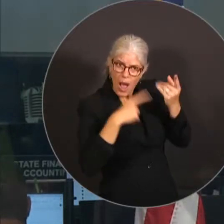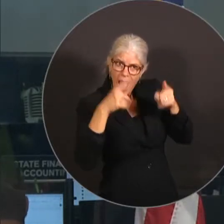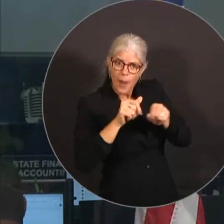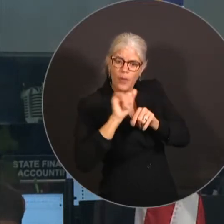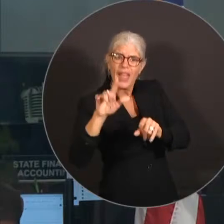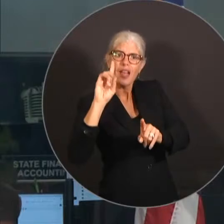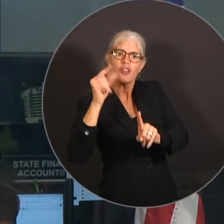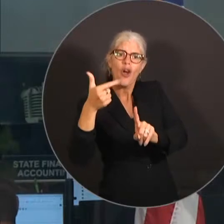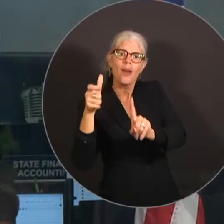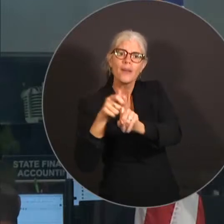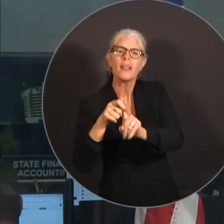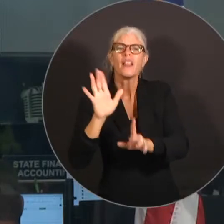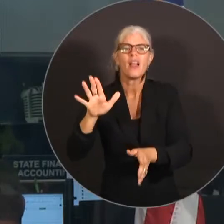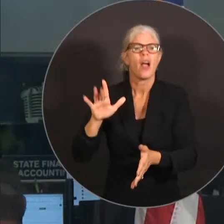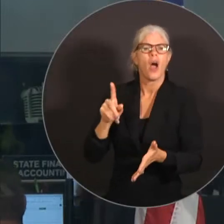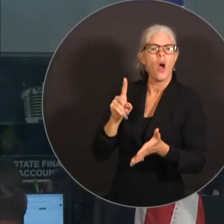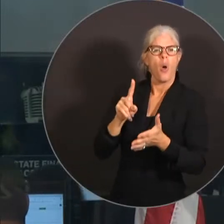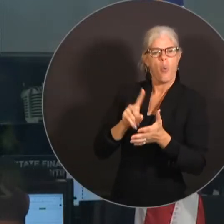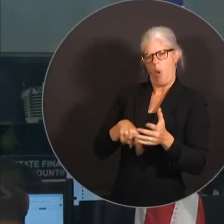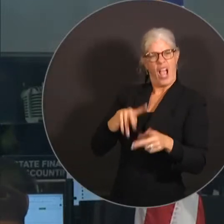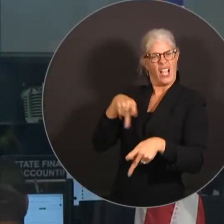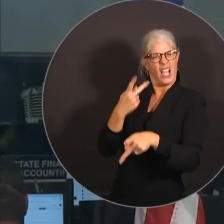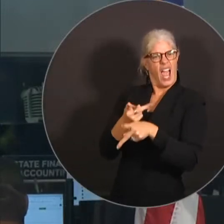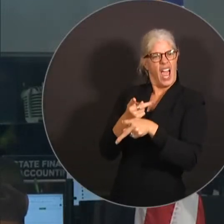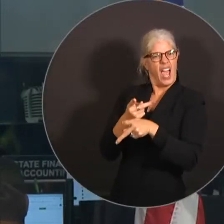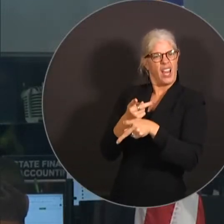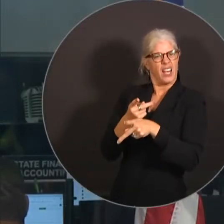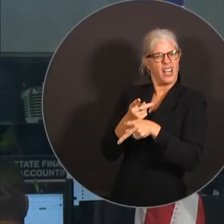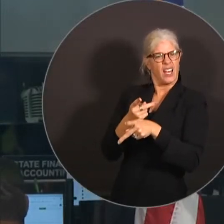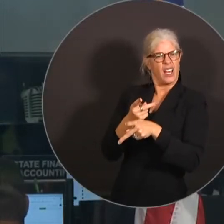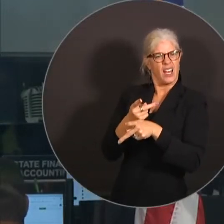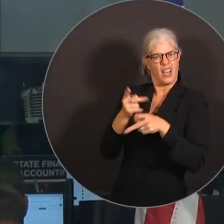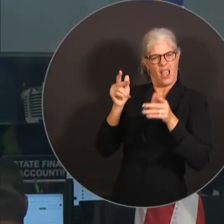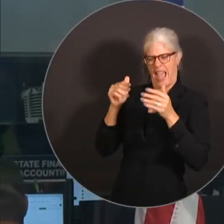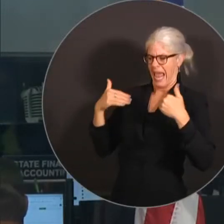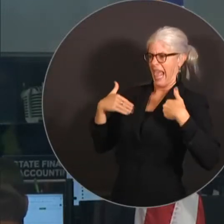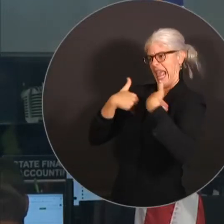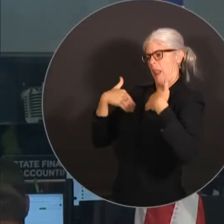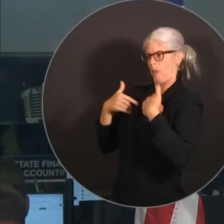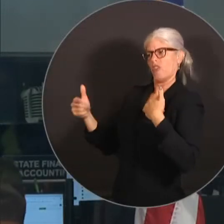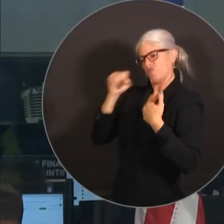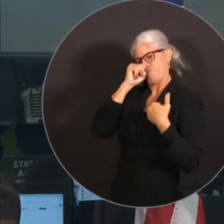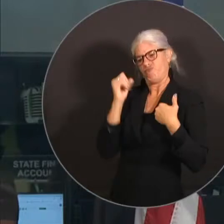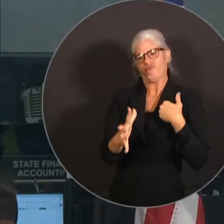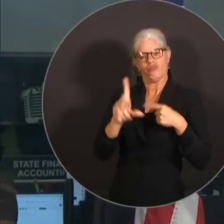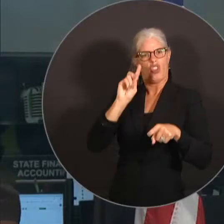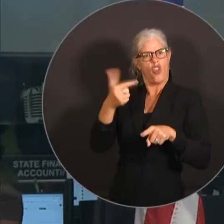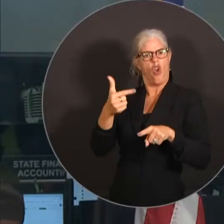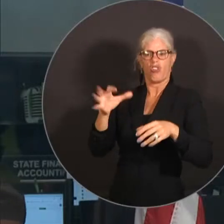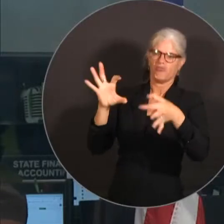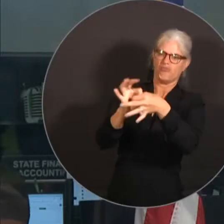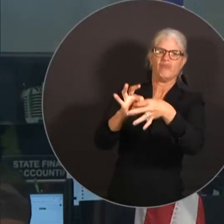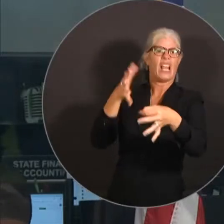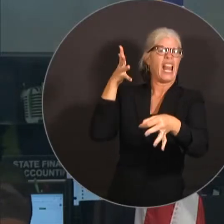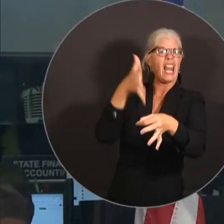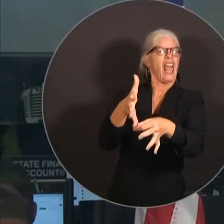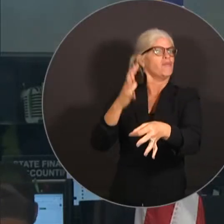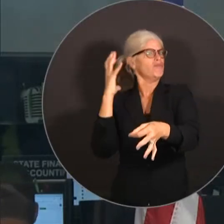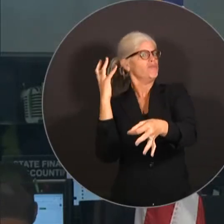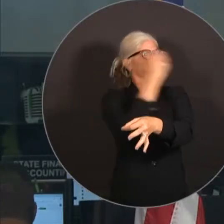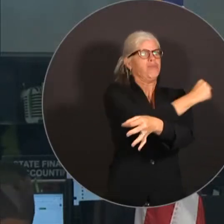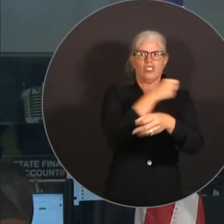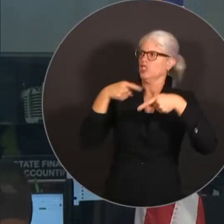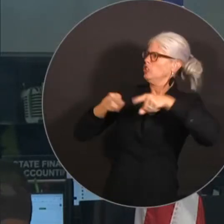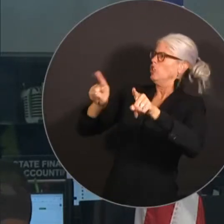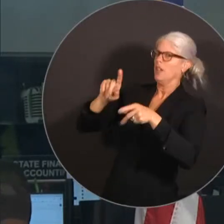first of all, what kind of an animal would just leave a dog chained to a pole in the middle of a hurricane? I